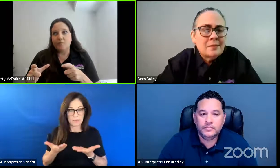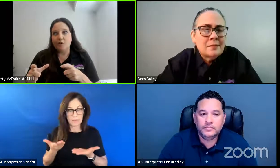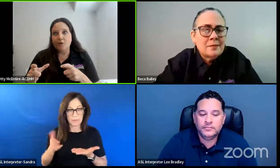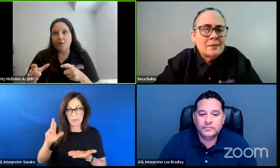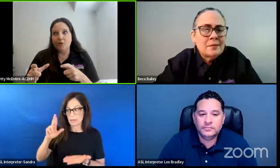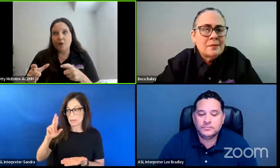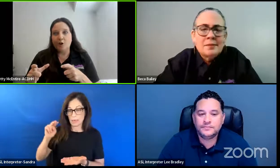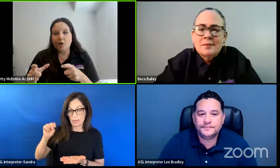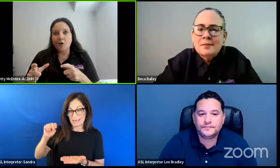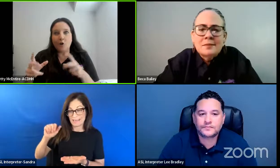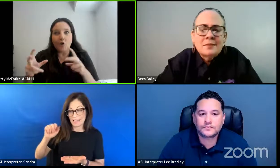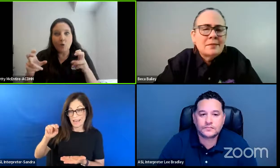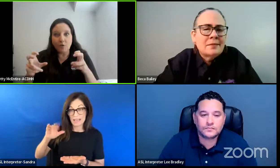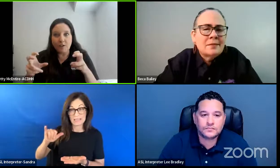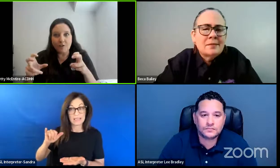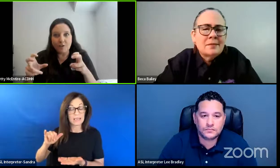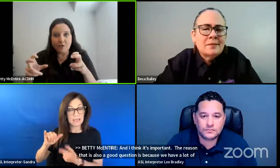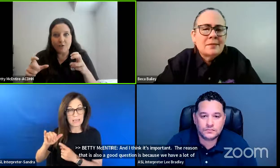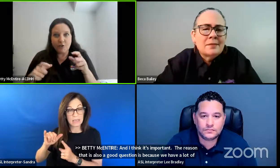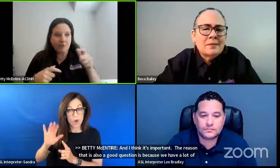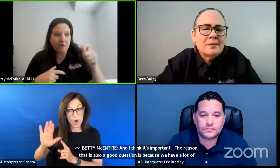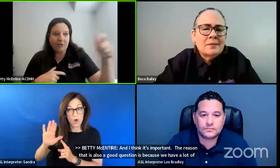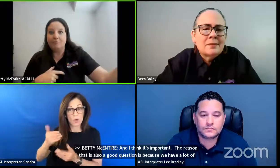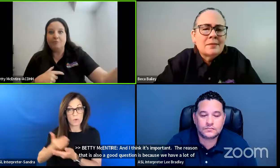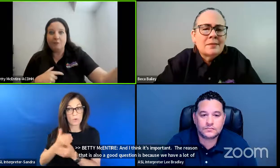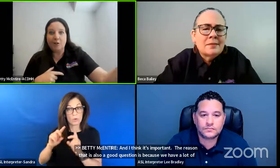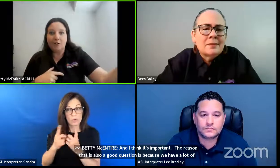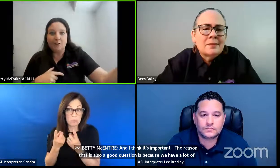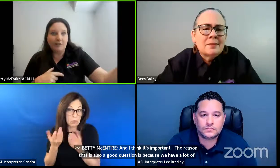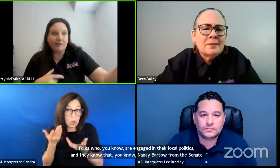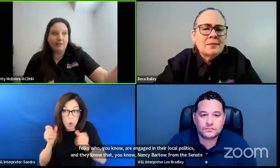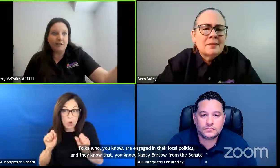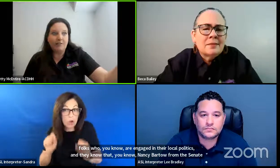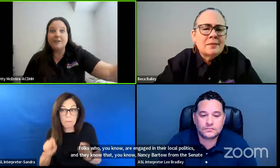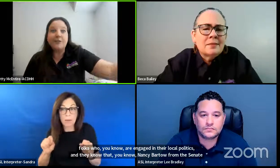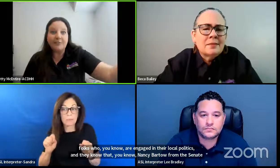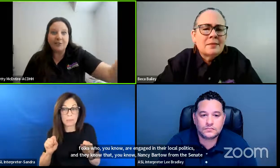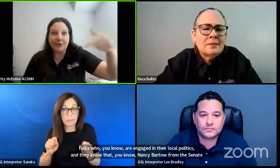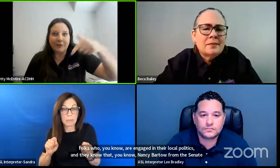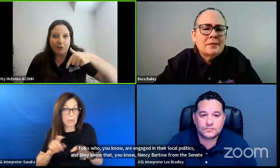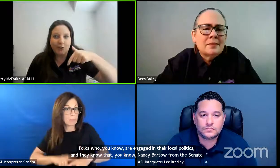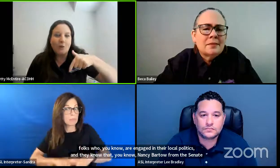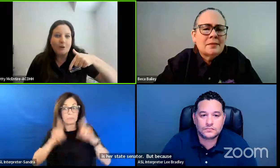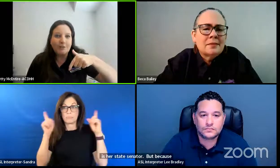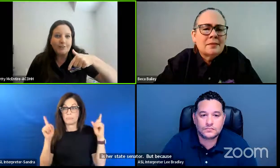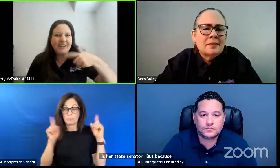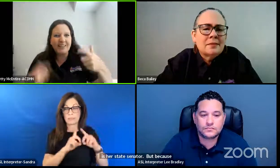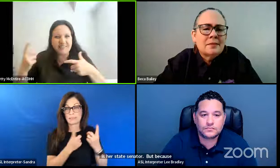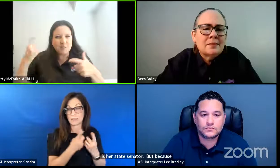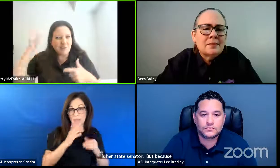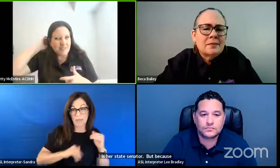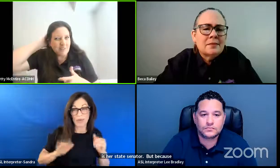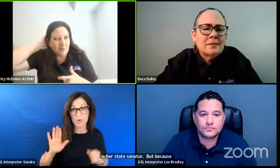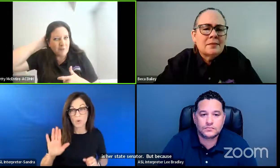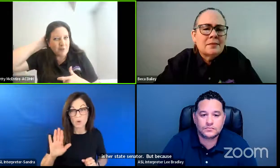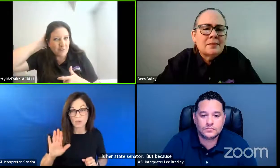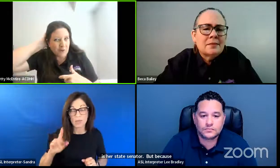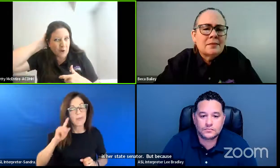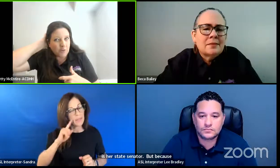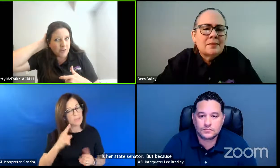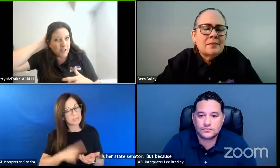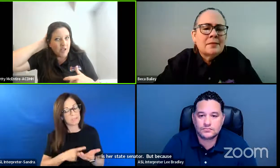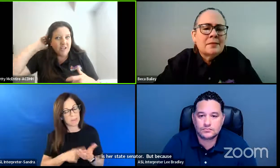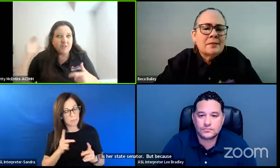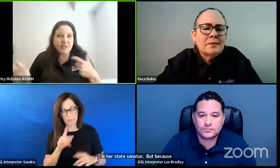her new district could be literally a different district than yours. And I think sometimes that